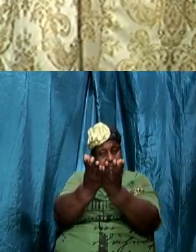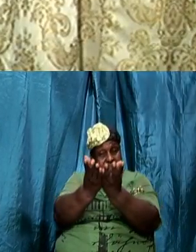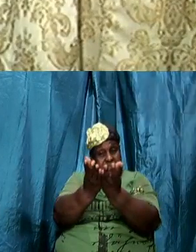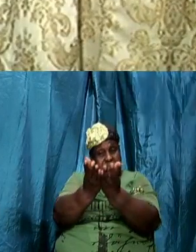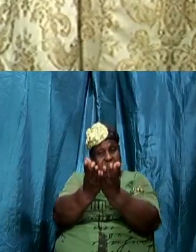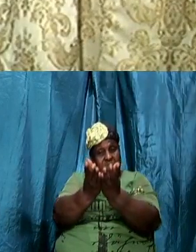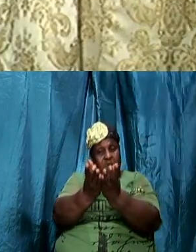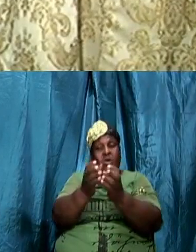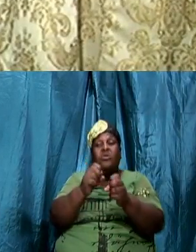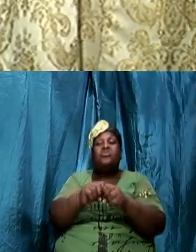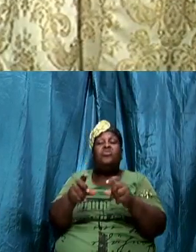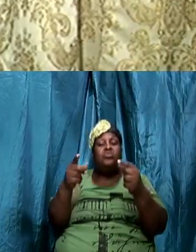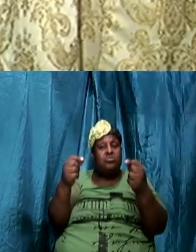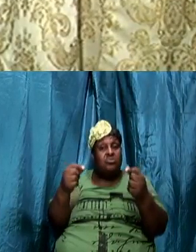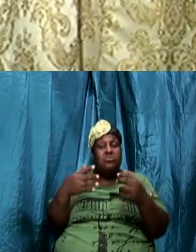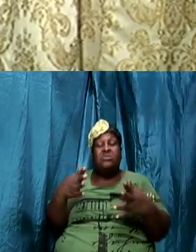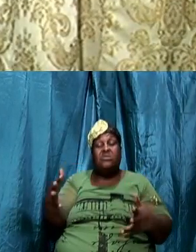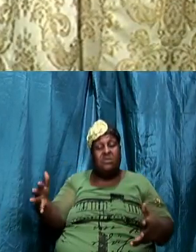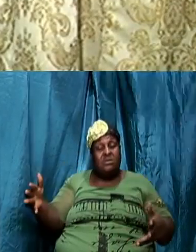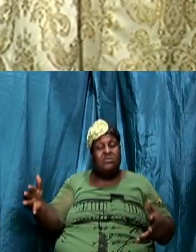So they were doing the things